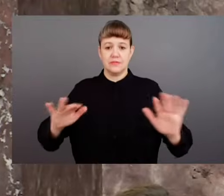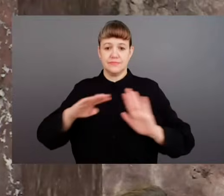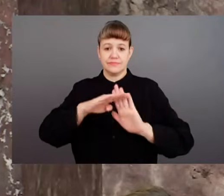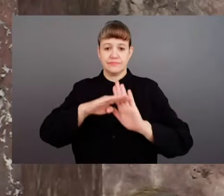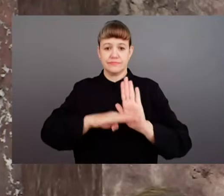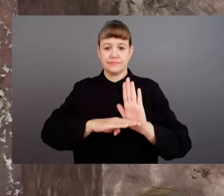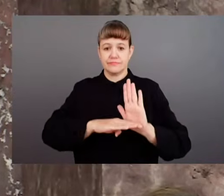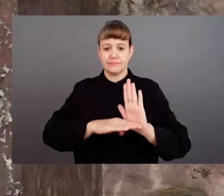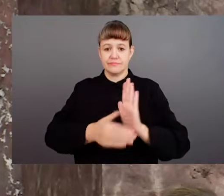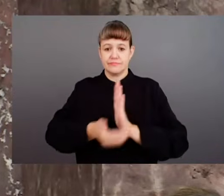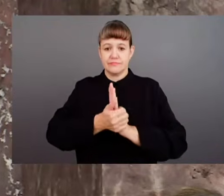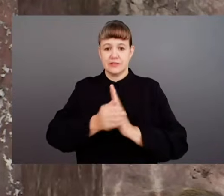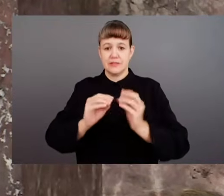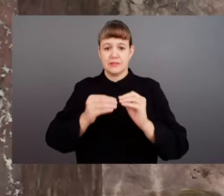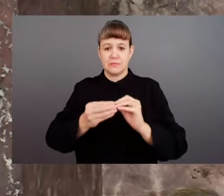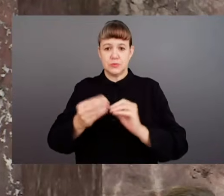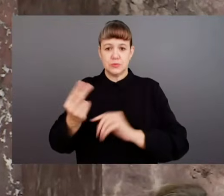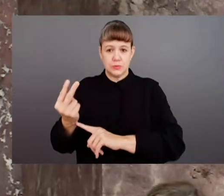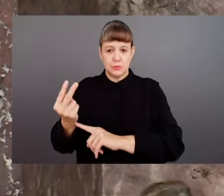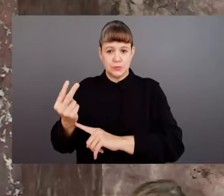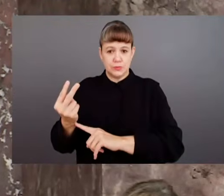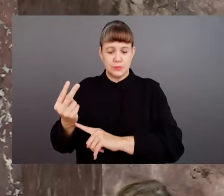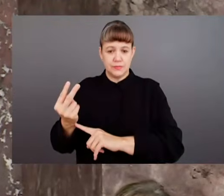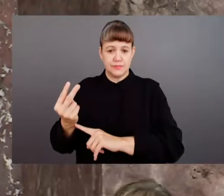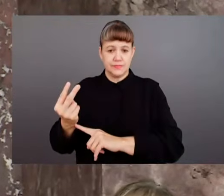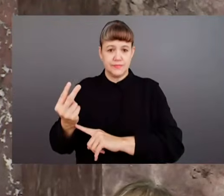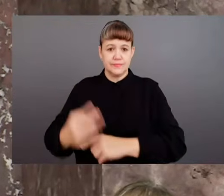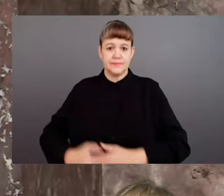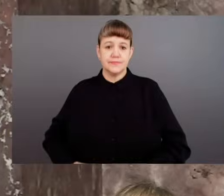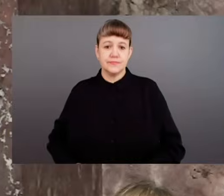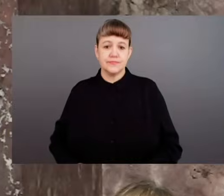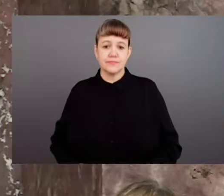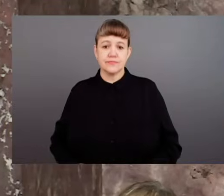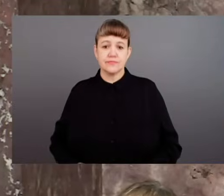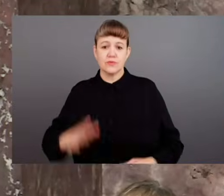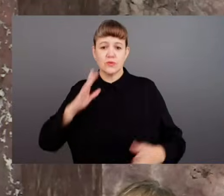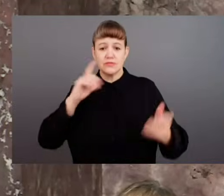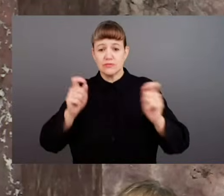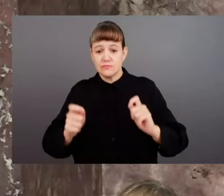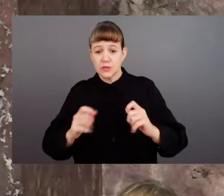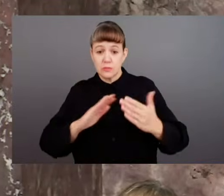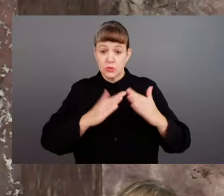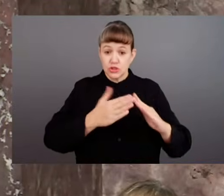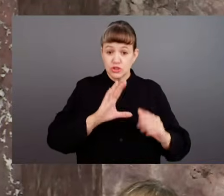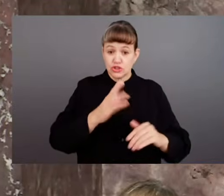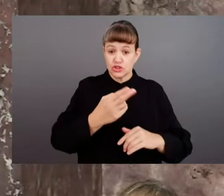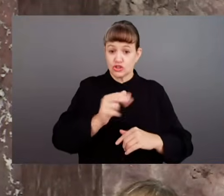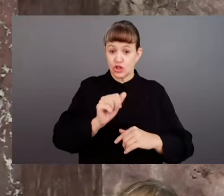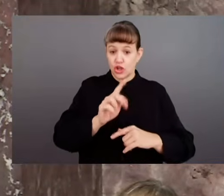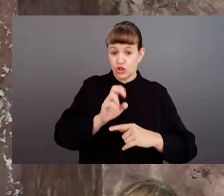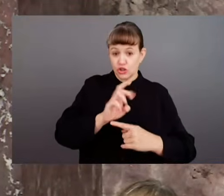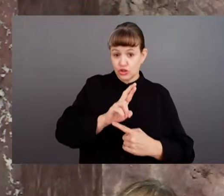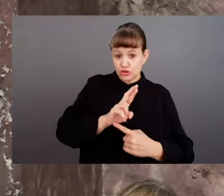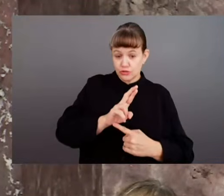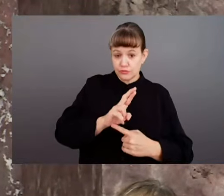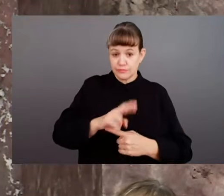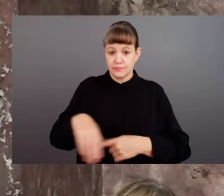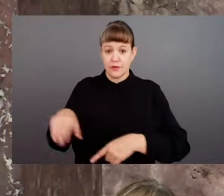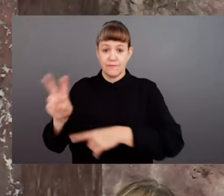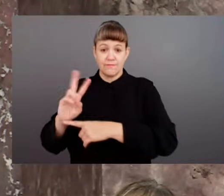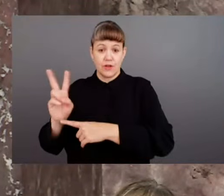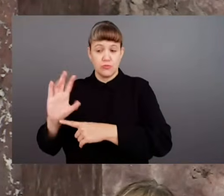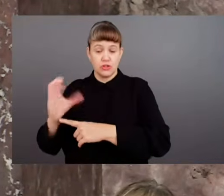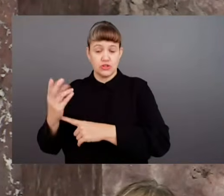and Vancouver Charter. Changes to the Community Charter and Vancouver Charter will make it easier for local governments and First Nations to work together by better protecting confidential